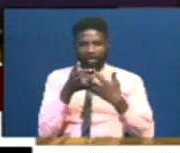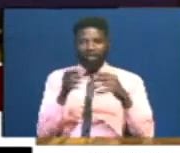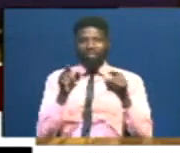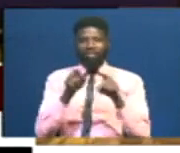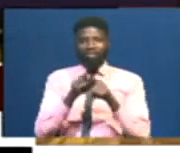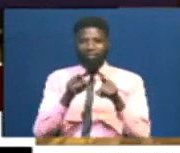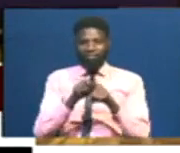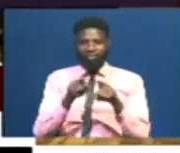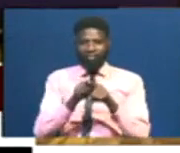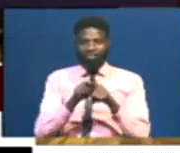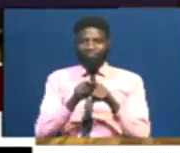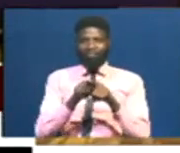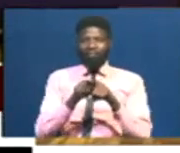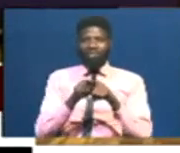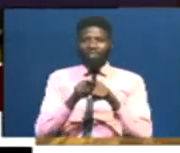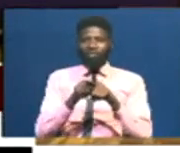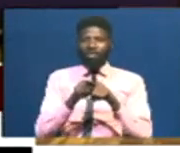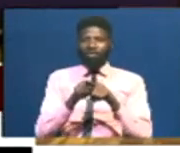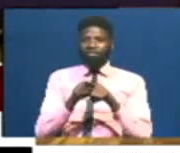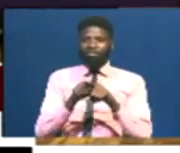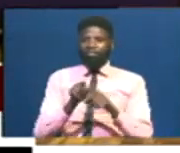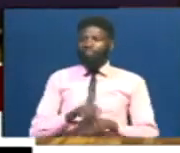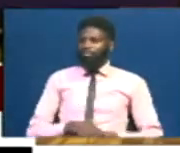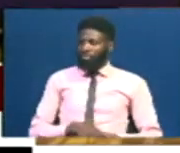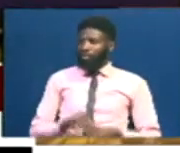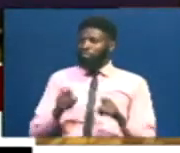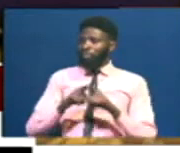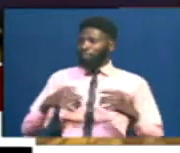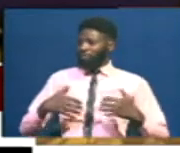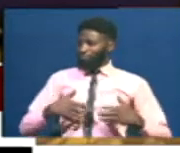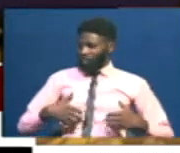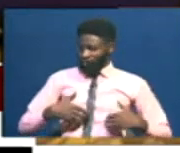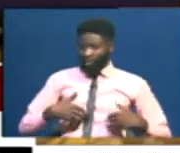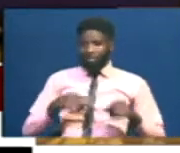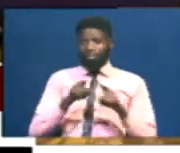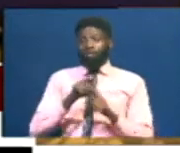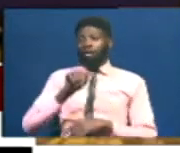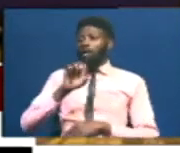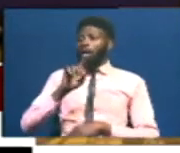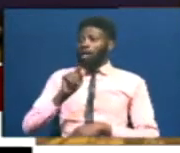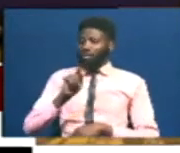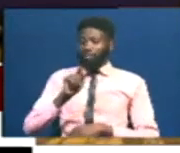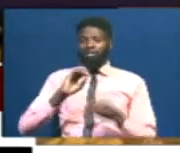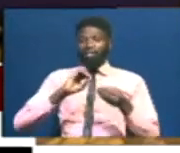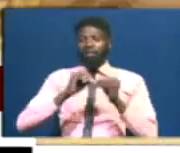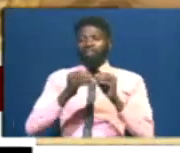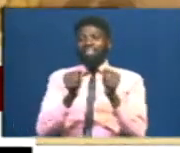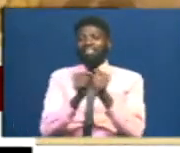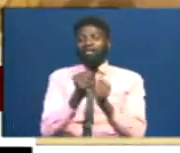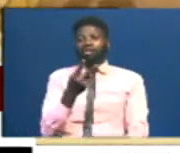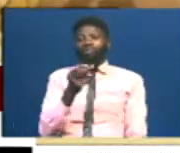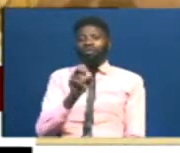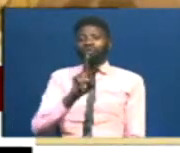Constitution of Kenya, the Refugee and the Refugee Act number 10 of 2021.